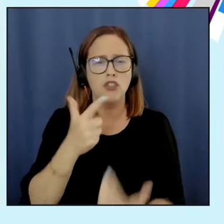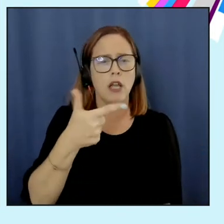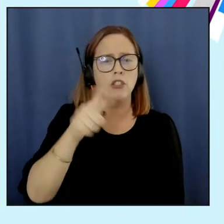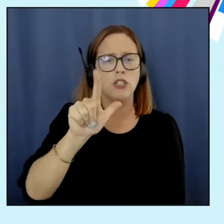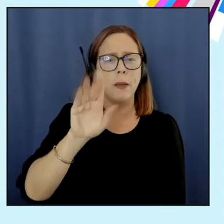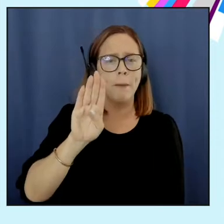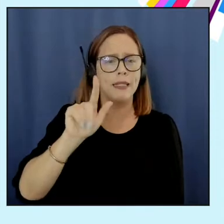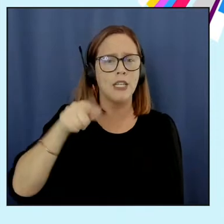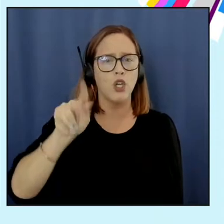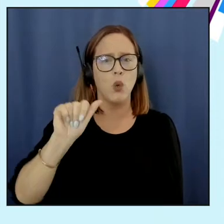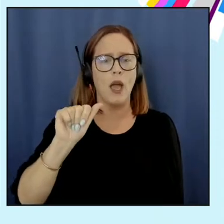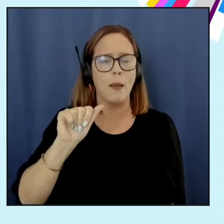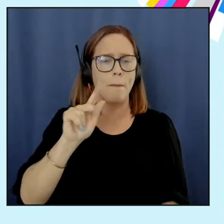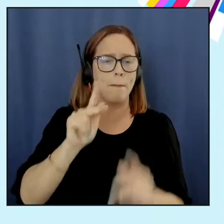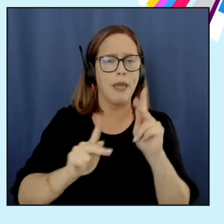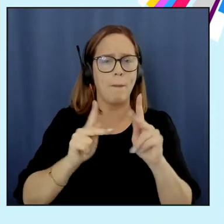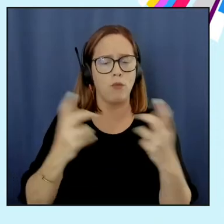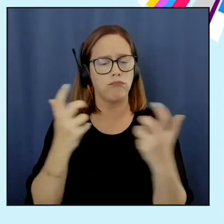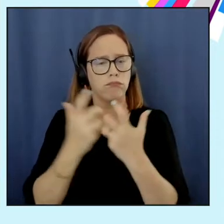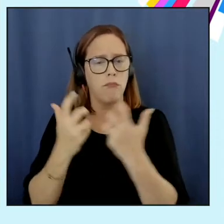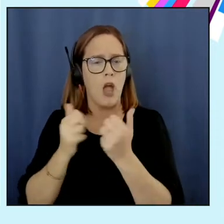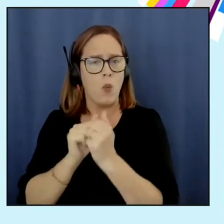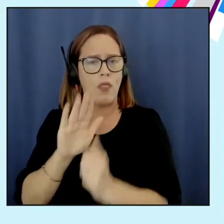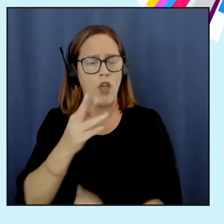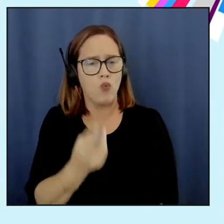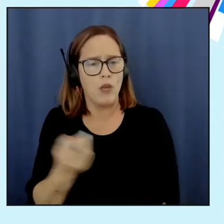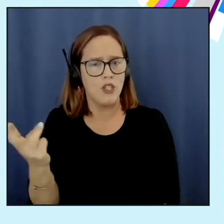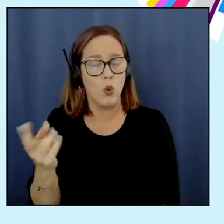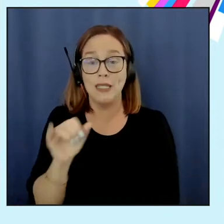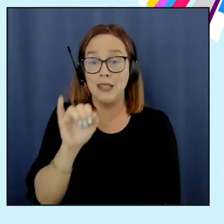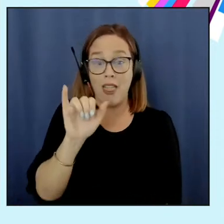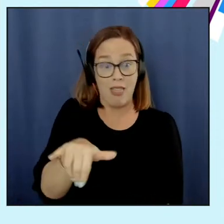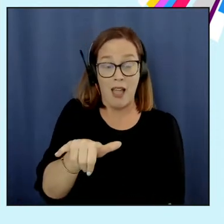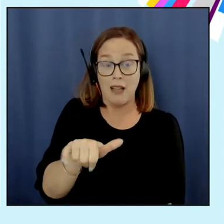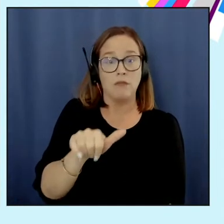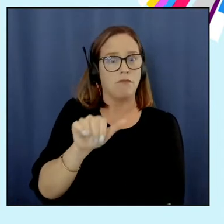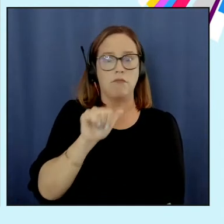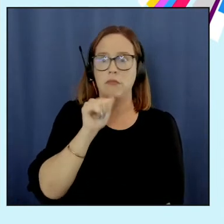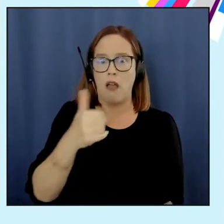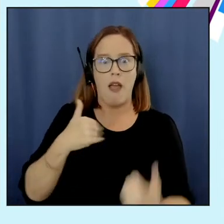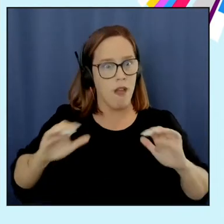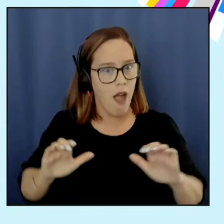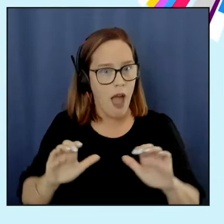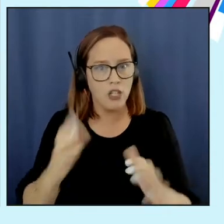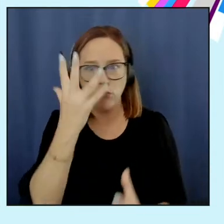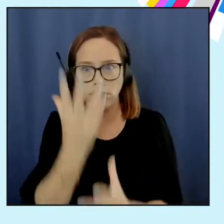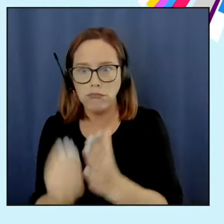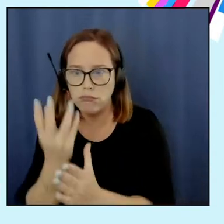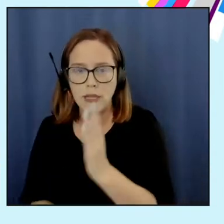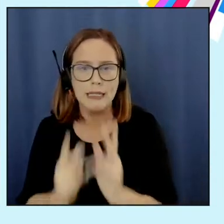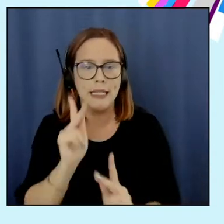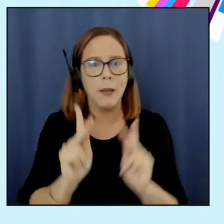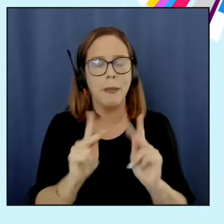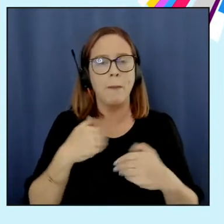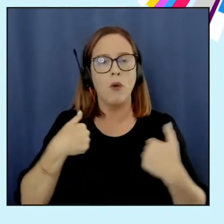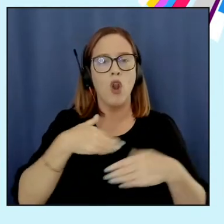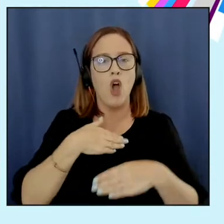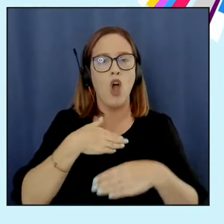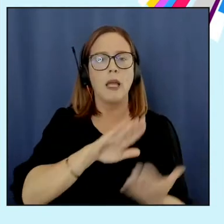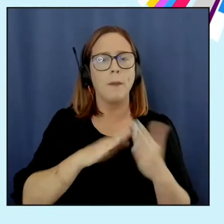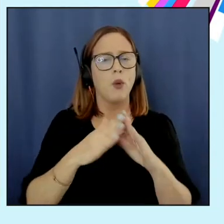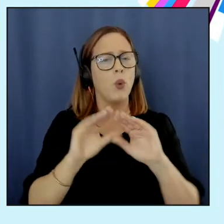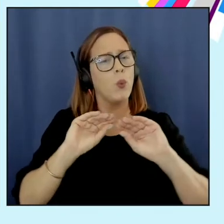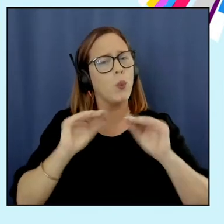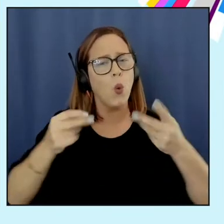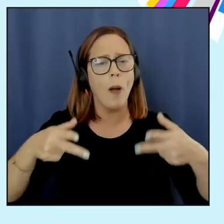is an LGBTQ issue. If we don't take action, we're missing members of our global community who haven't had the opportunity and that freedom just to live